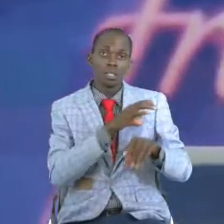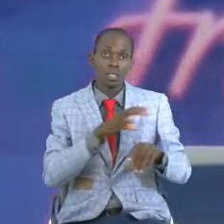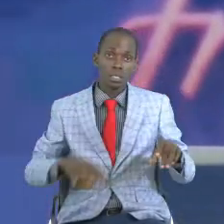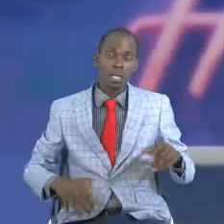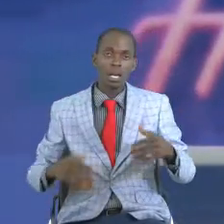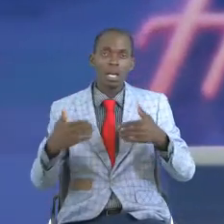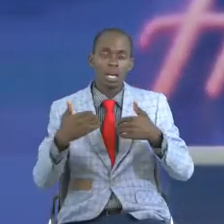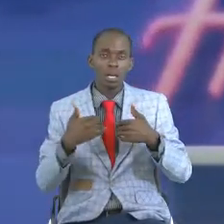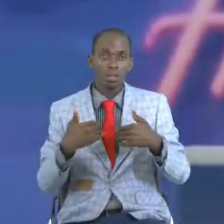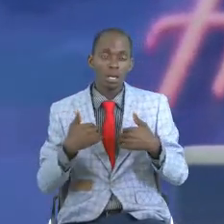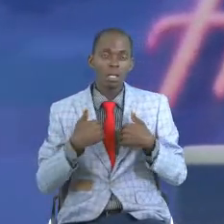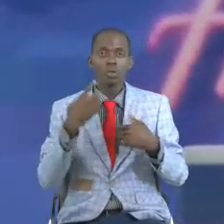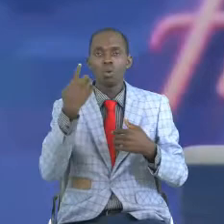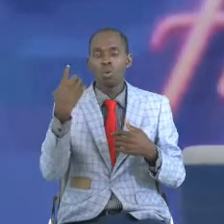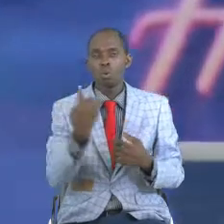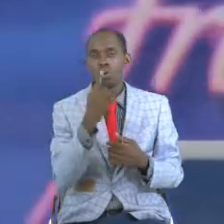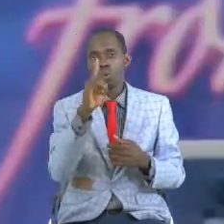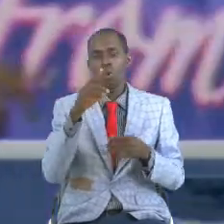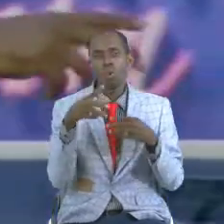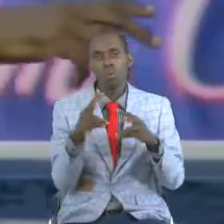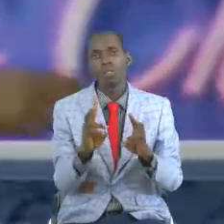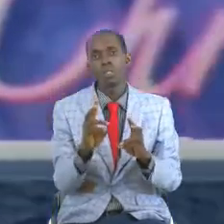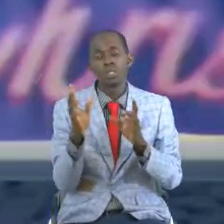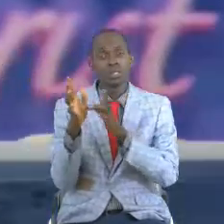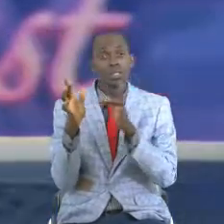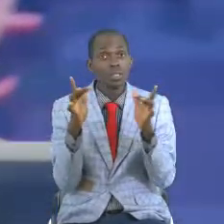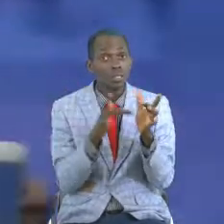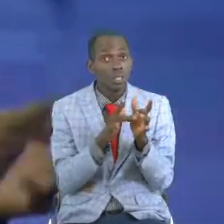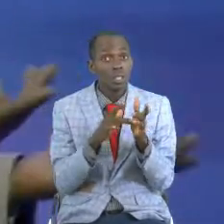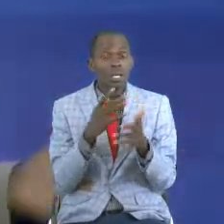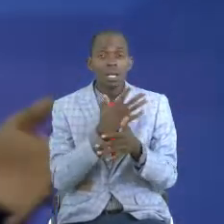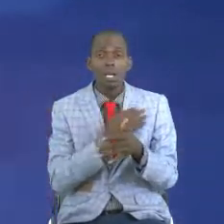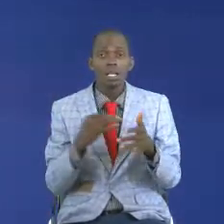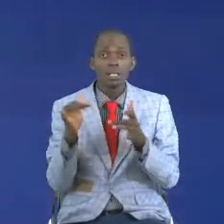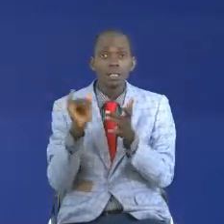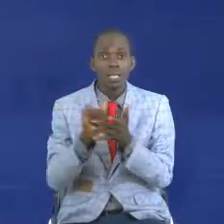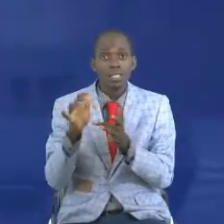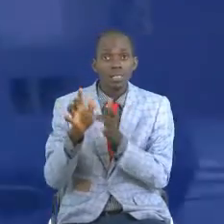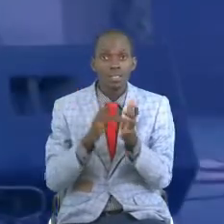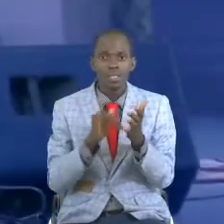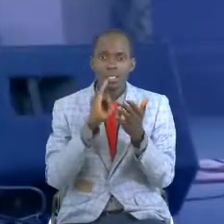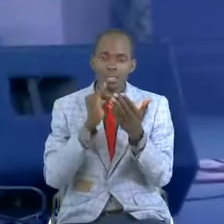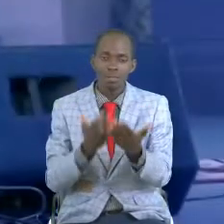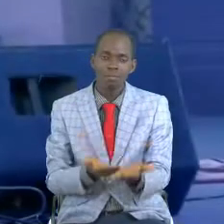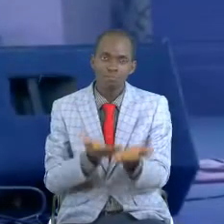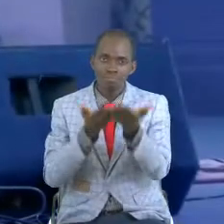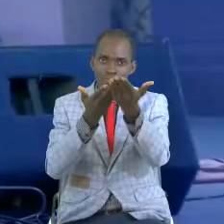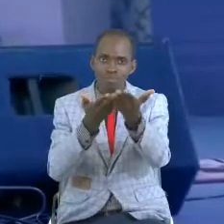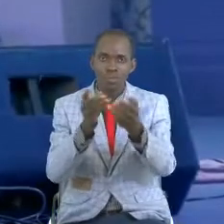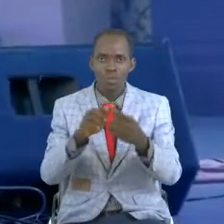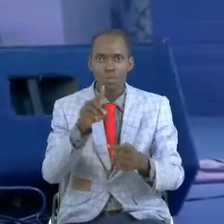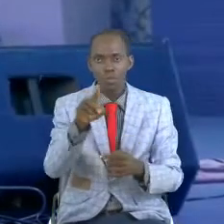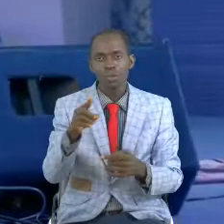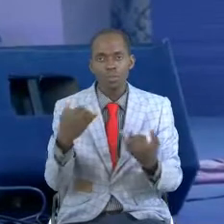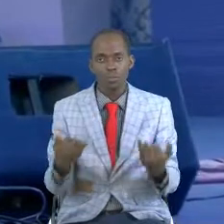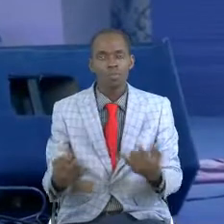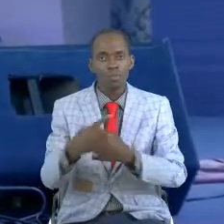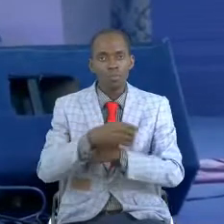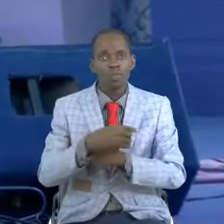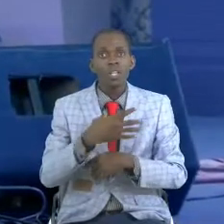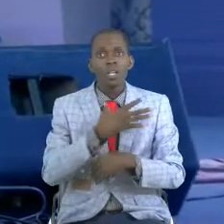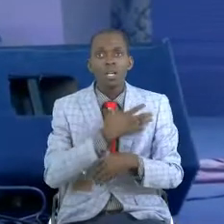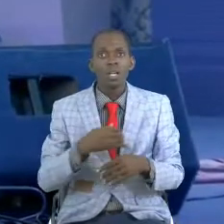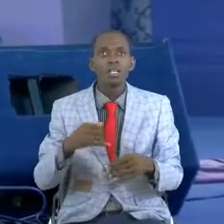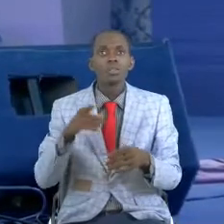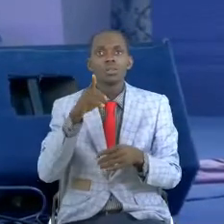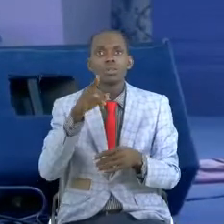way, Jesus. And that Jesus is presented to you today, and also come through that